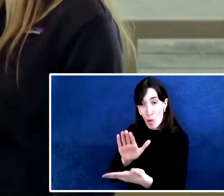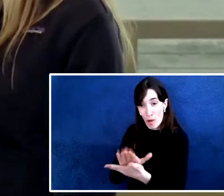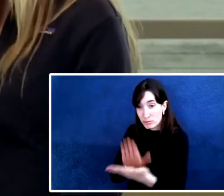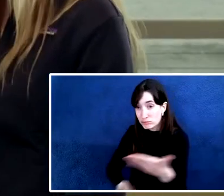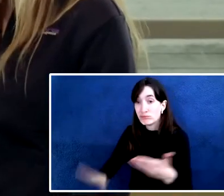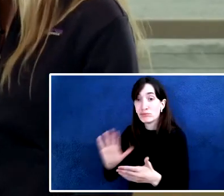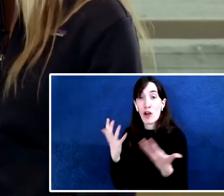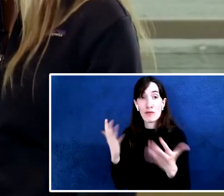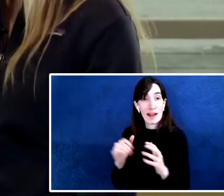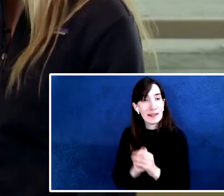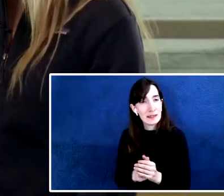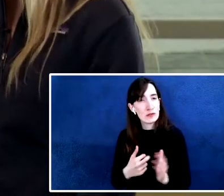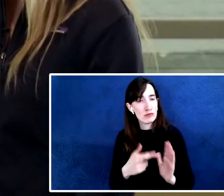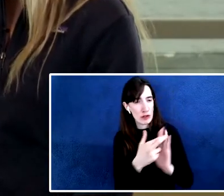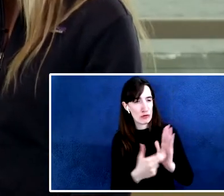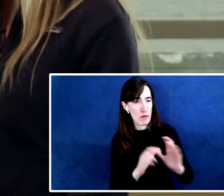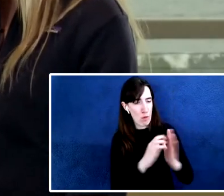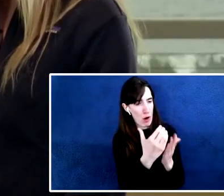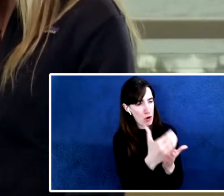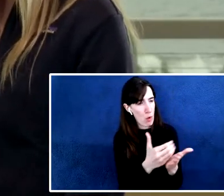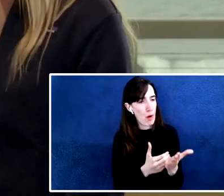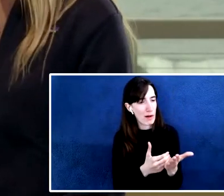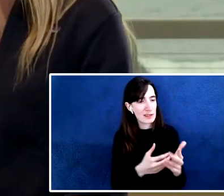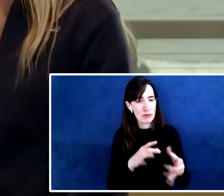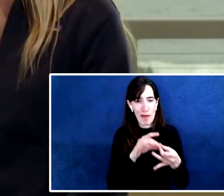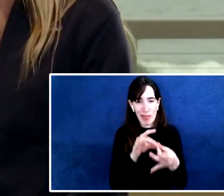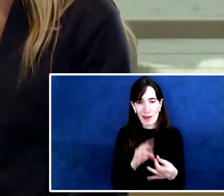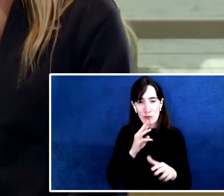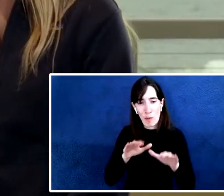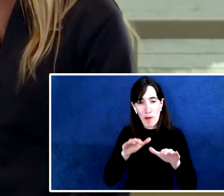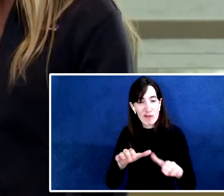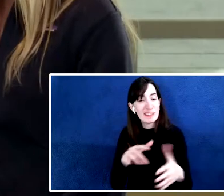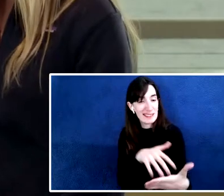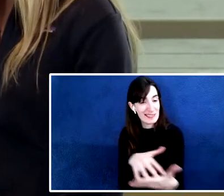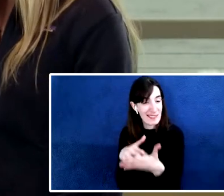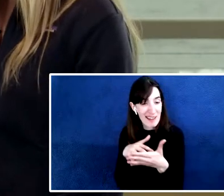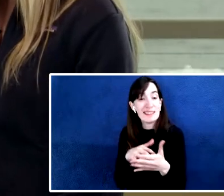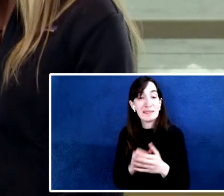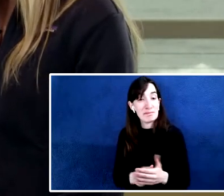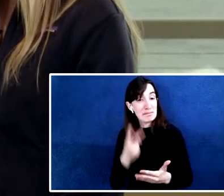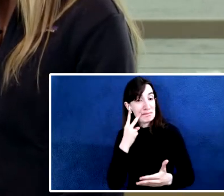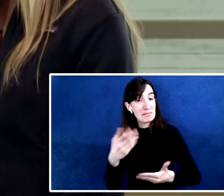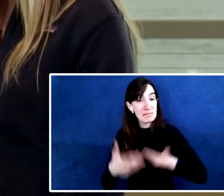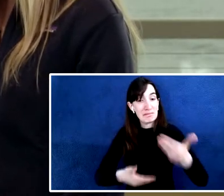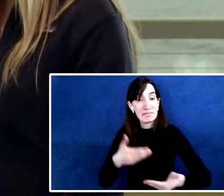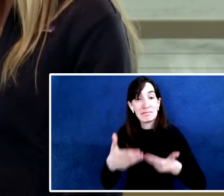course just to see where it takes you. I definitely wouldn't be here right now today if I didn't do that.